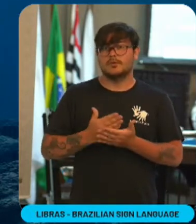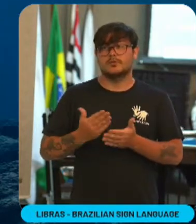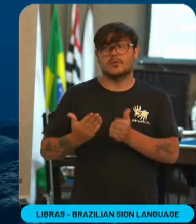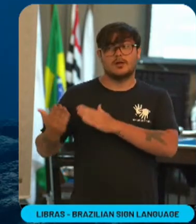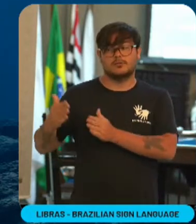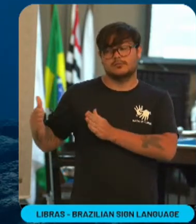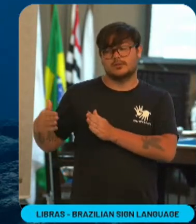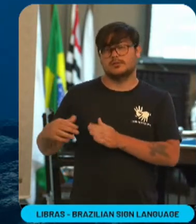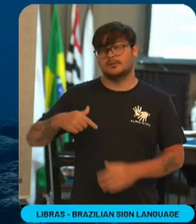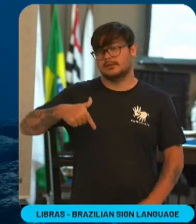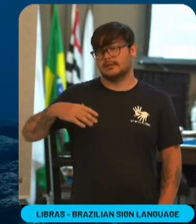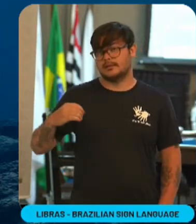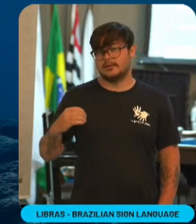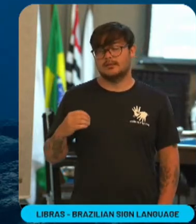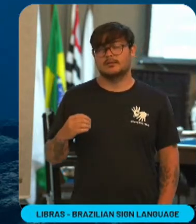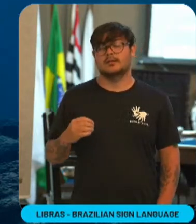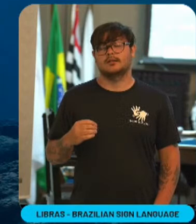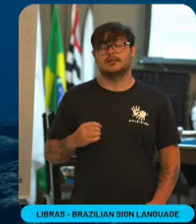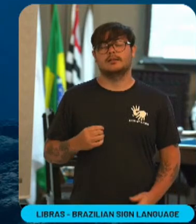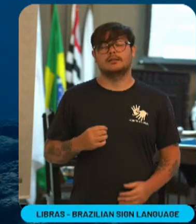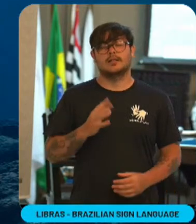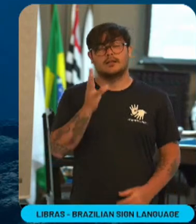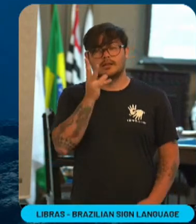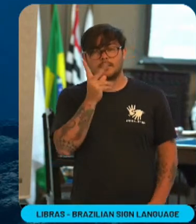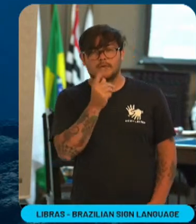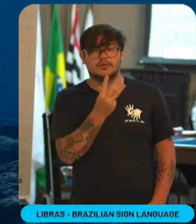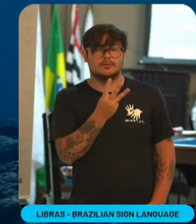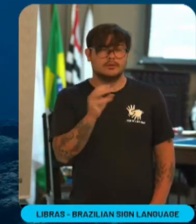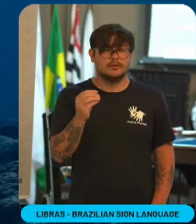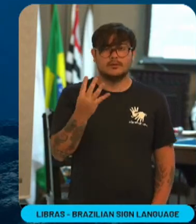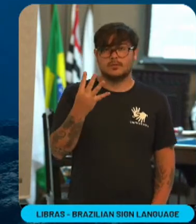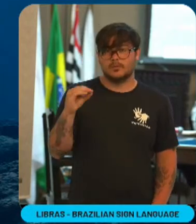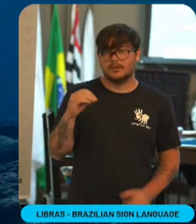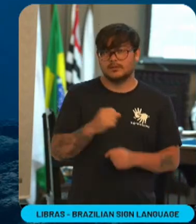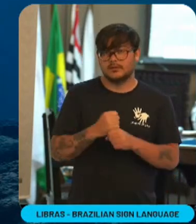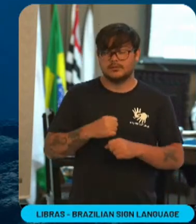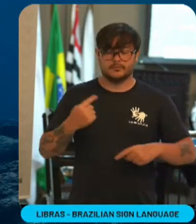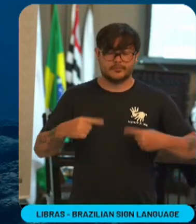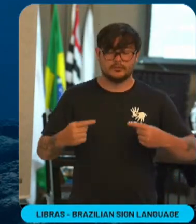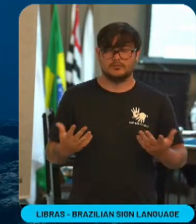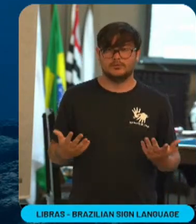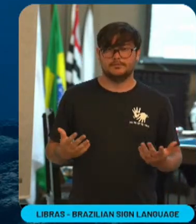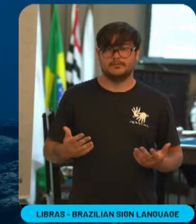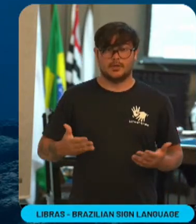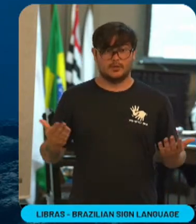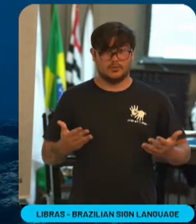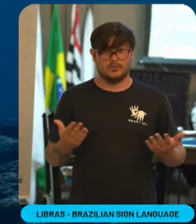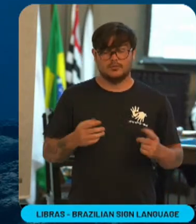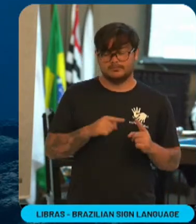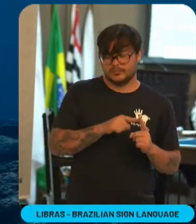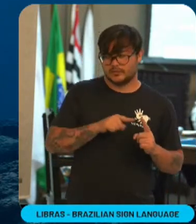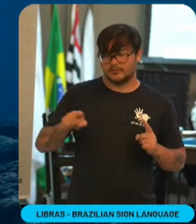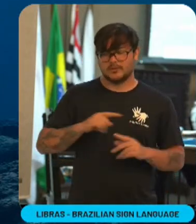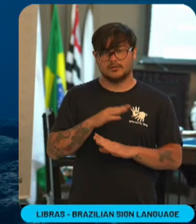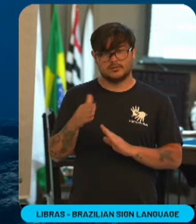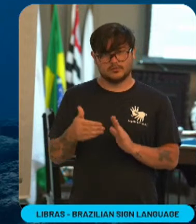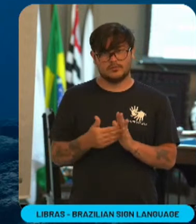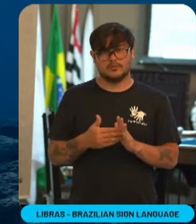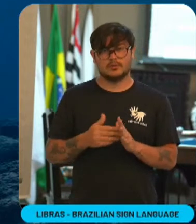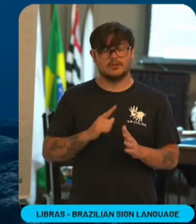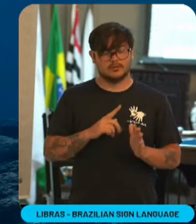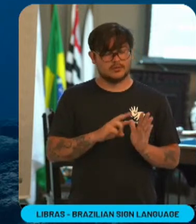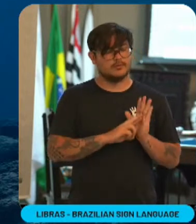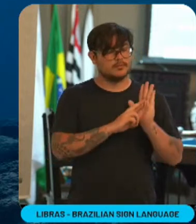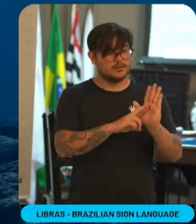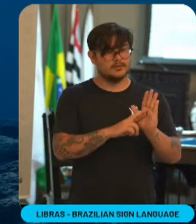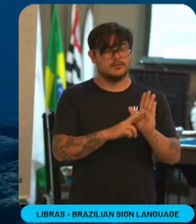development that happened started in the 70s, and we took like 40 years to start discuss. Now we are in a panel, in